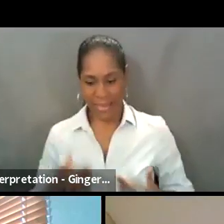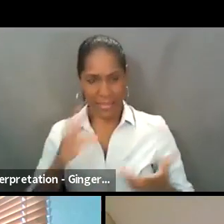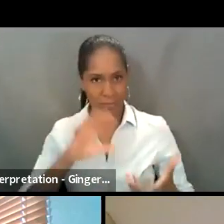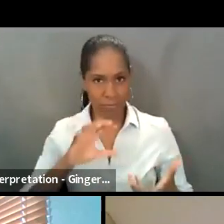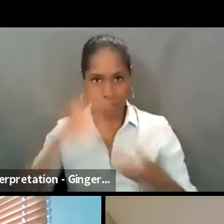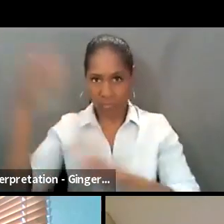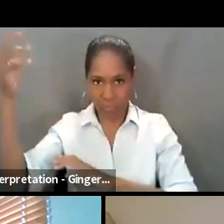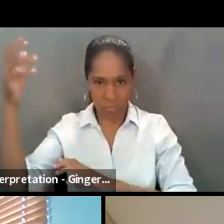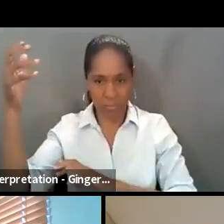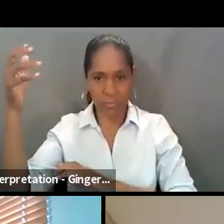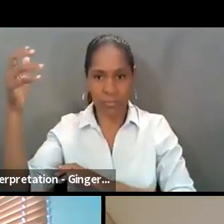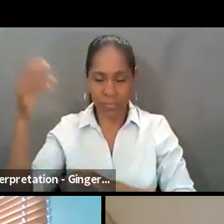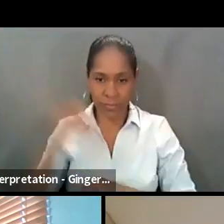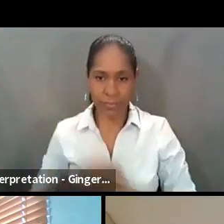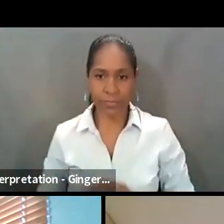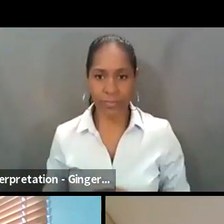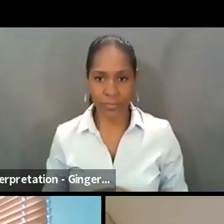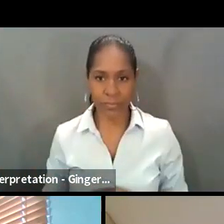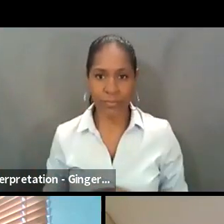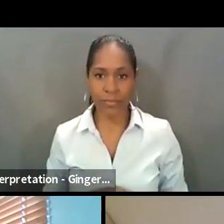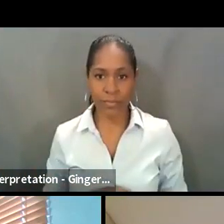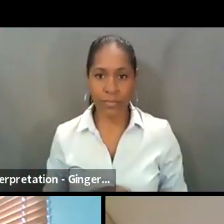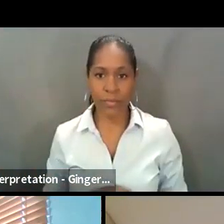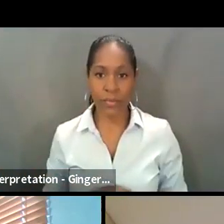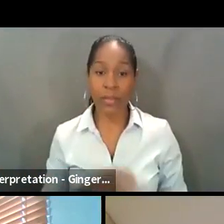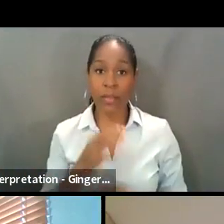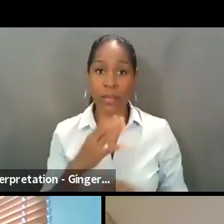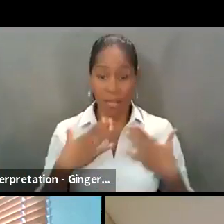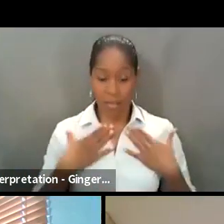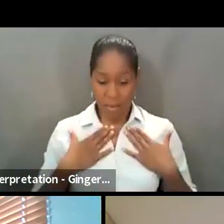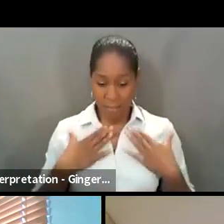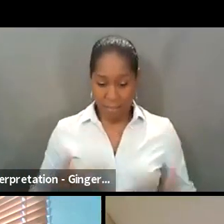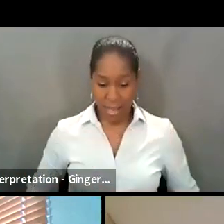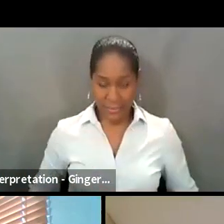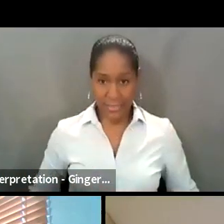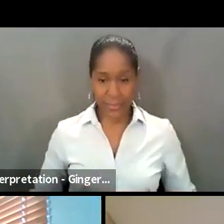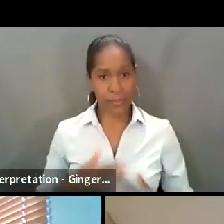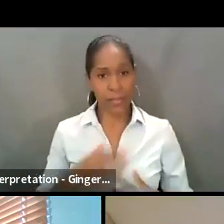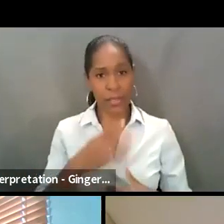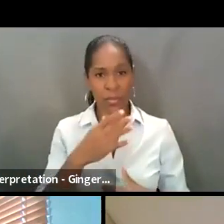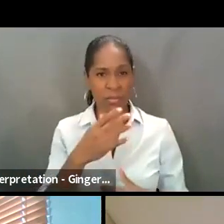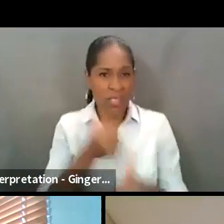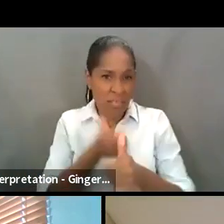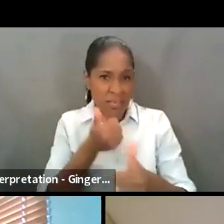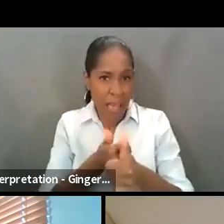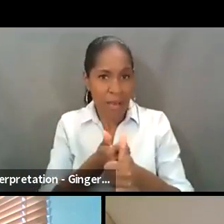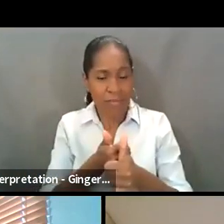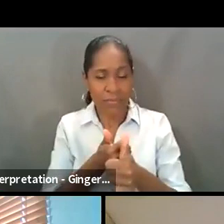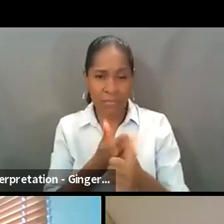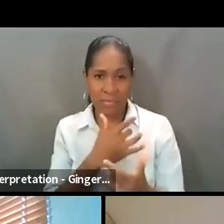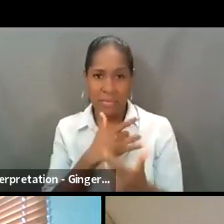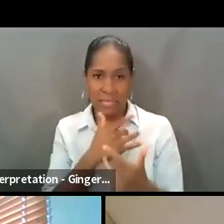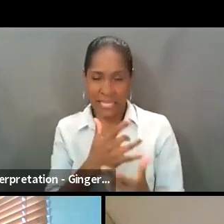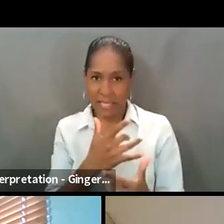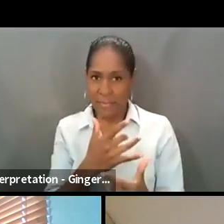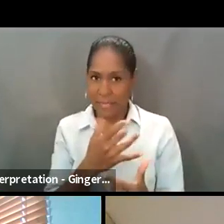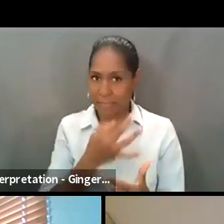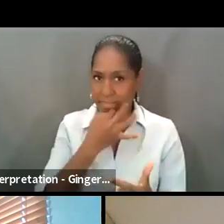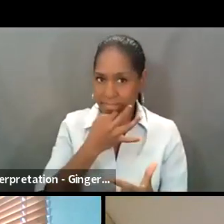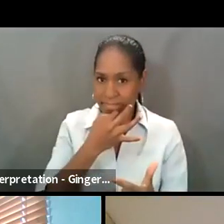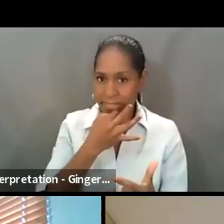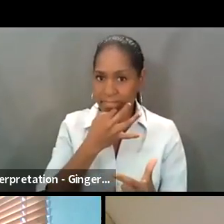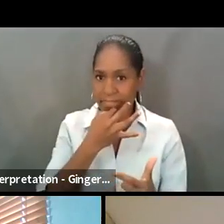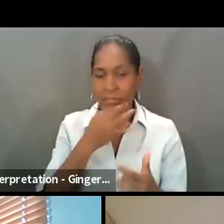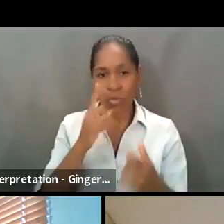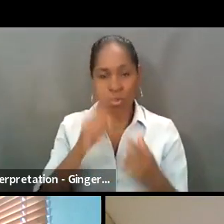job. And the body is really, really good at it on its own. Usually that's what it's designed to do. It wants to